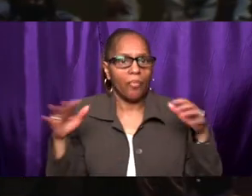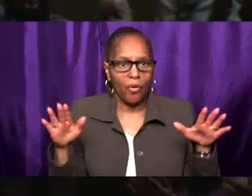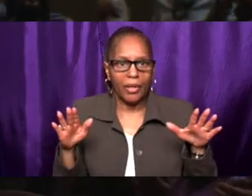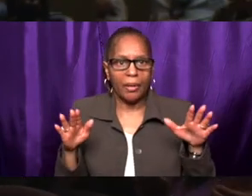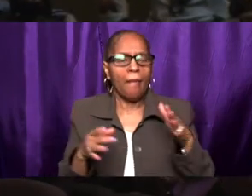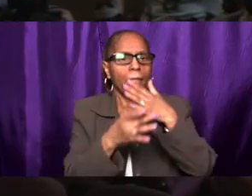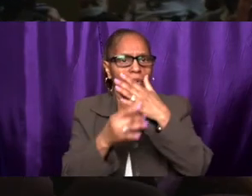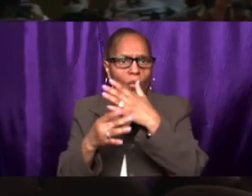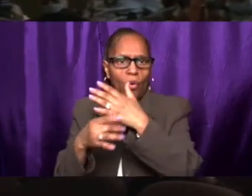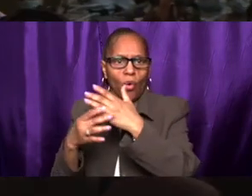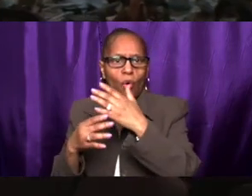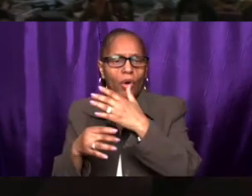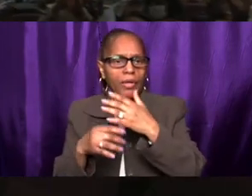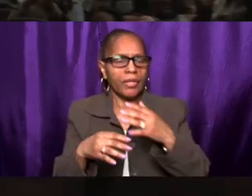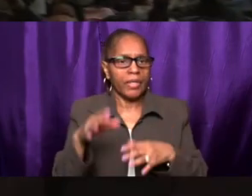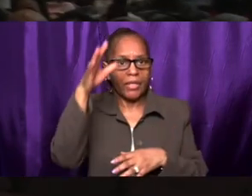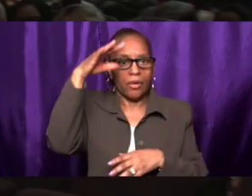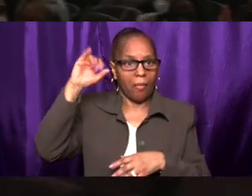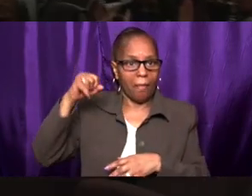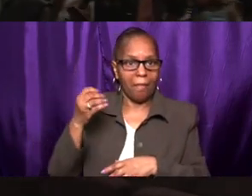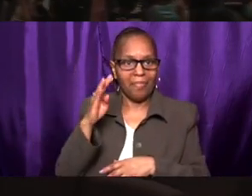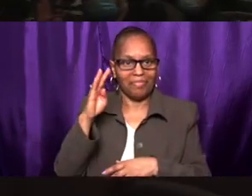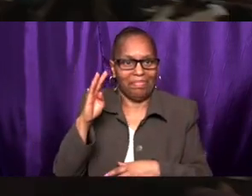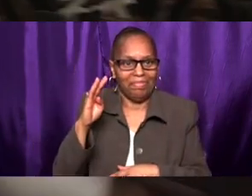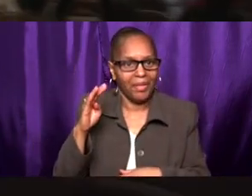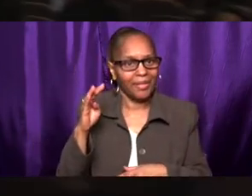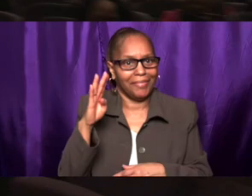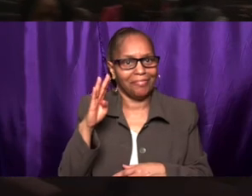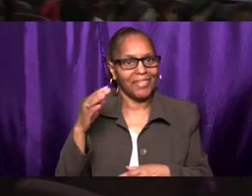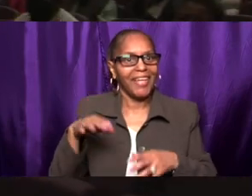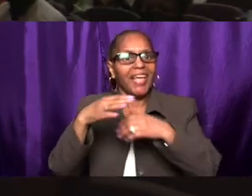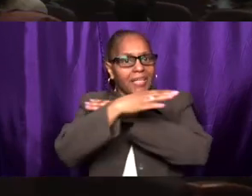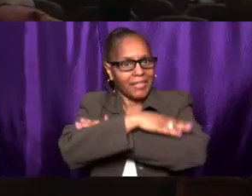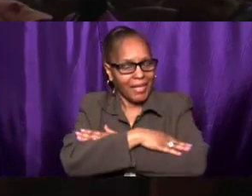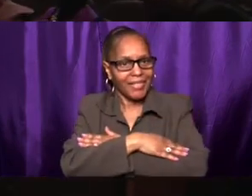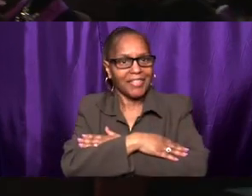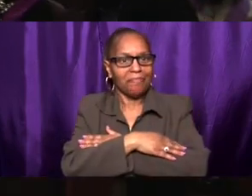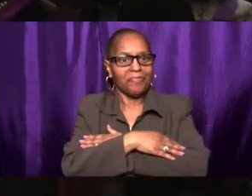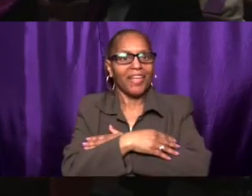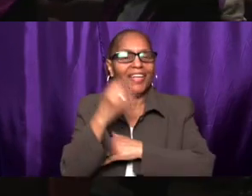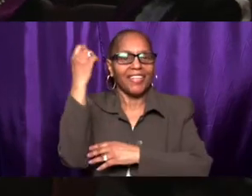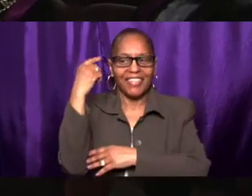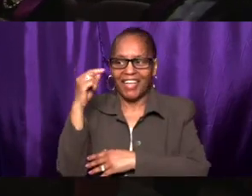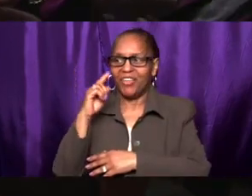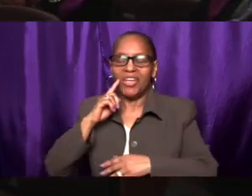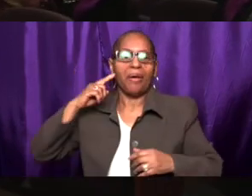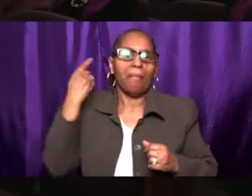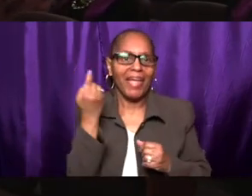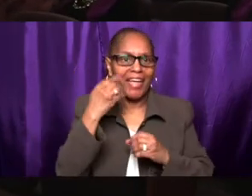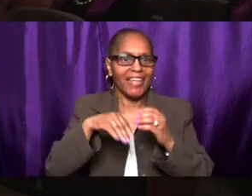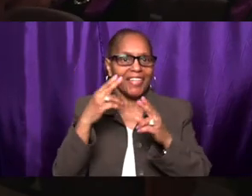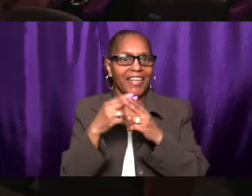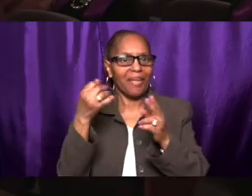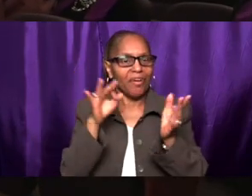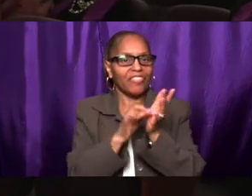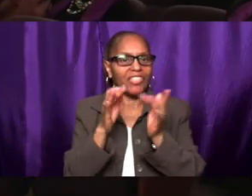little oil in your boss's desk. Let him slip on something every once in a while and understand that you can command in the name of Jesus. And